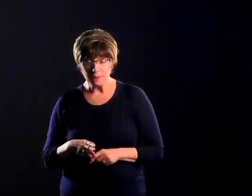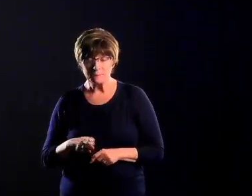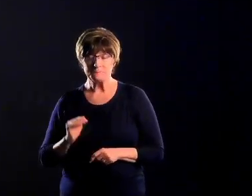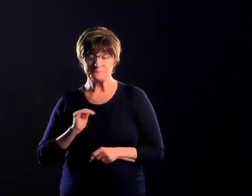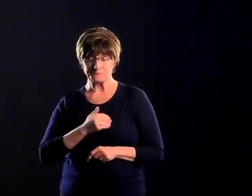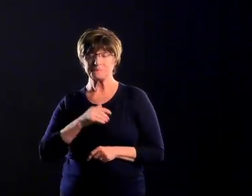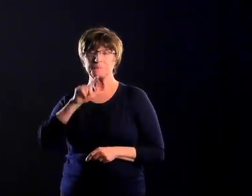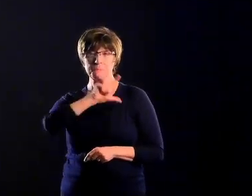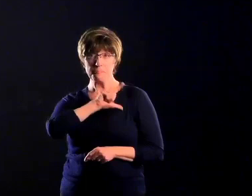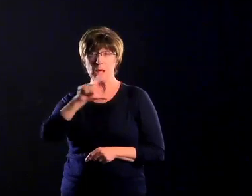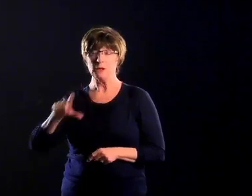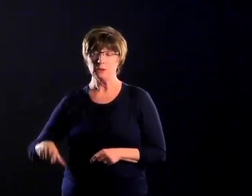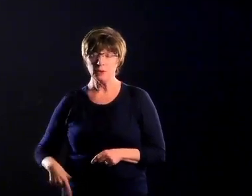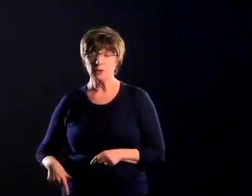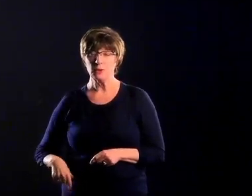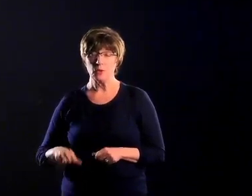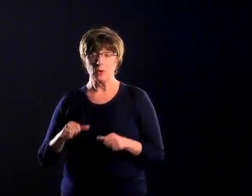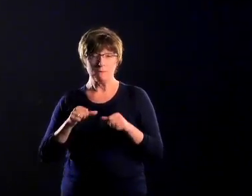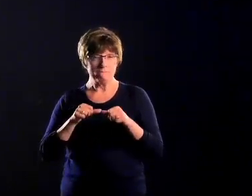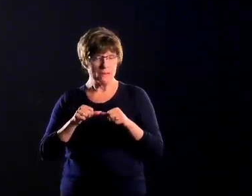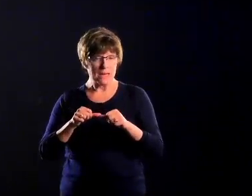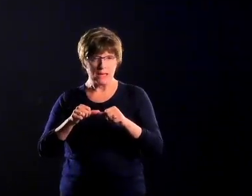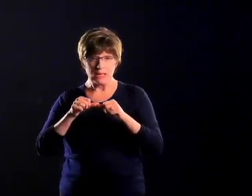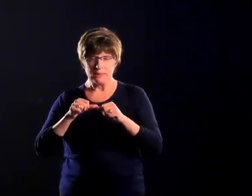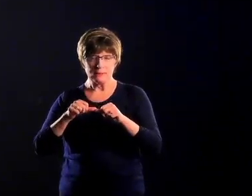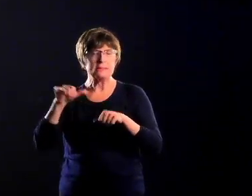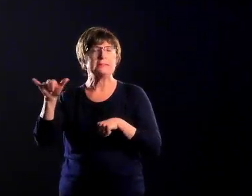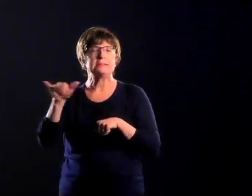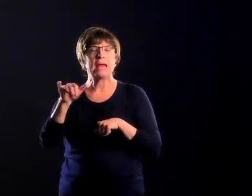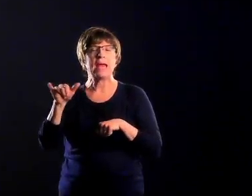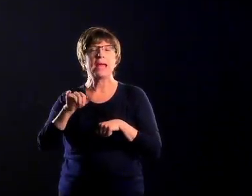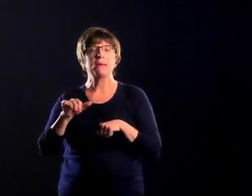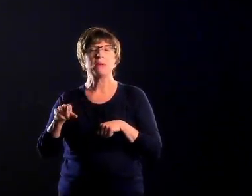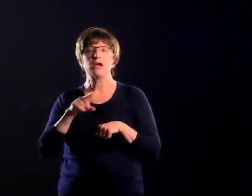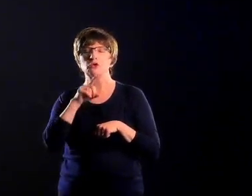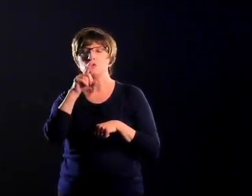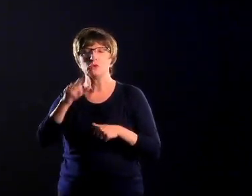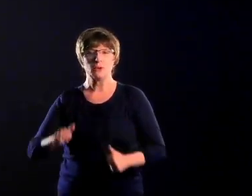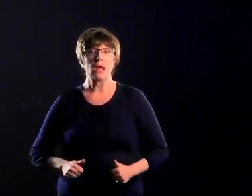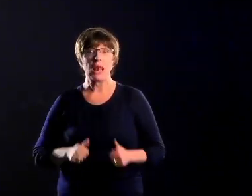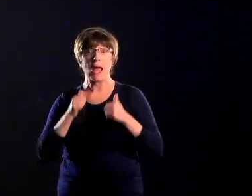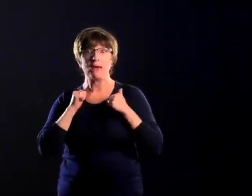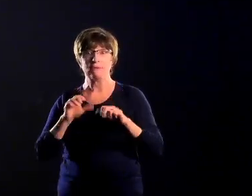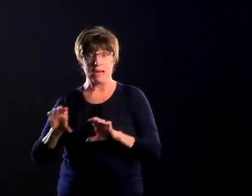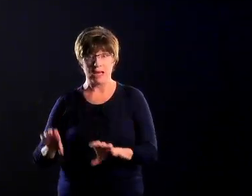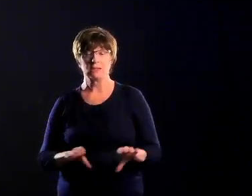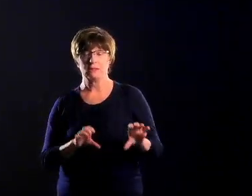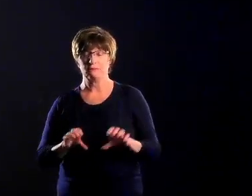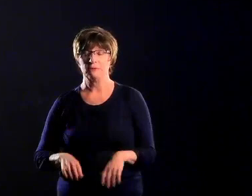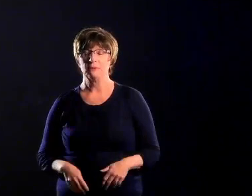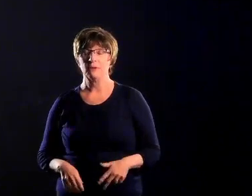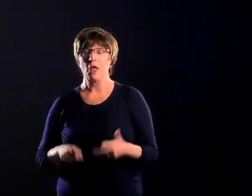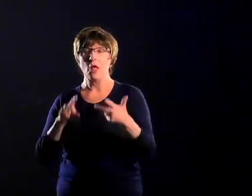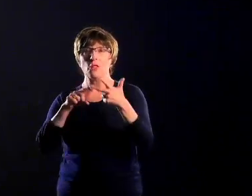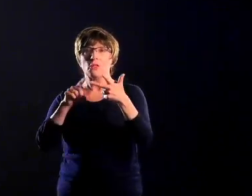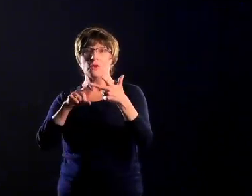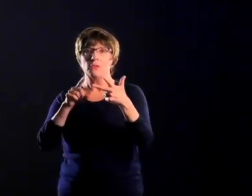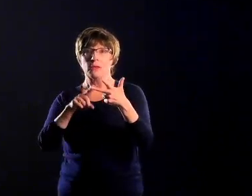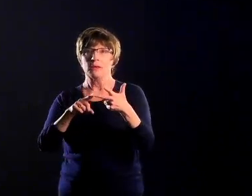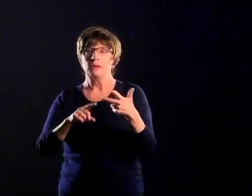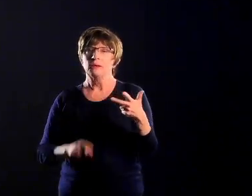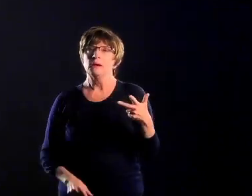Lord, will remain constant. They will remain true because they are alive and they're active. A third thing that we've got to know